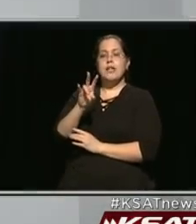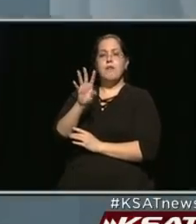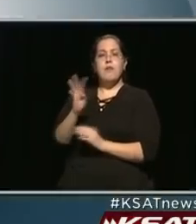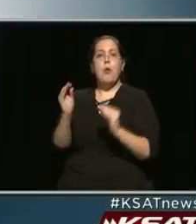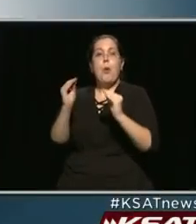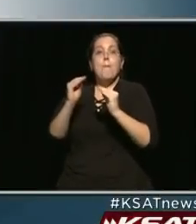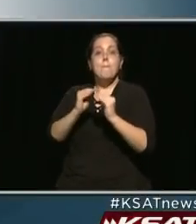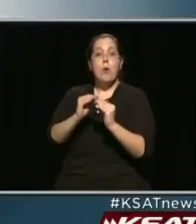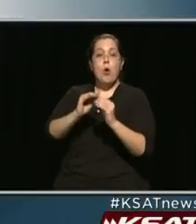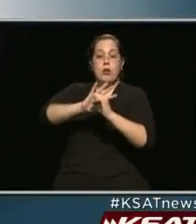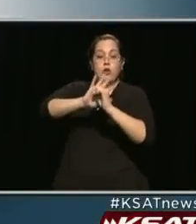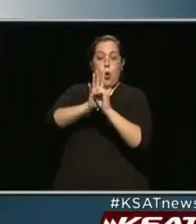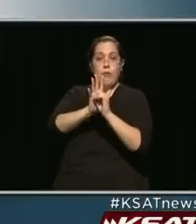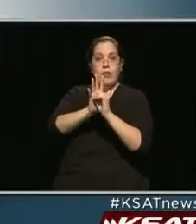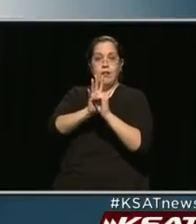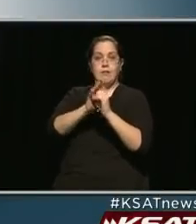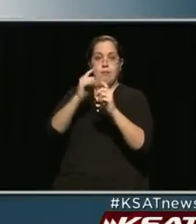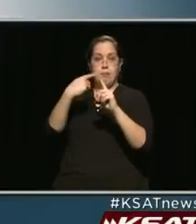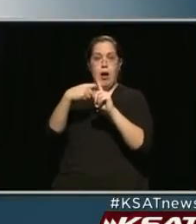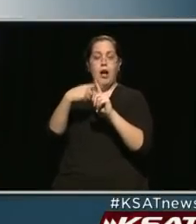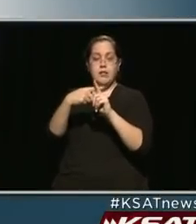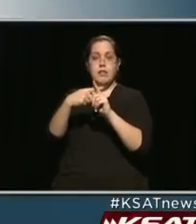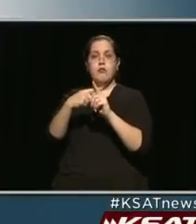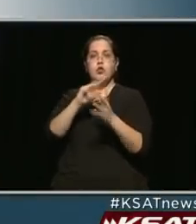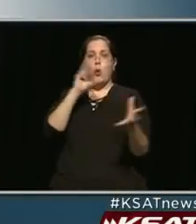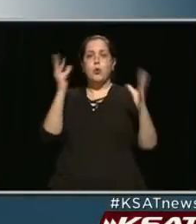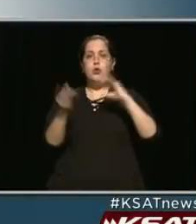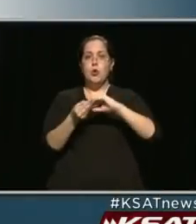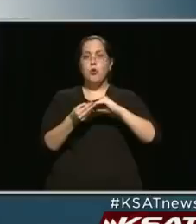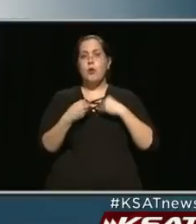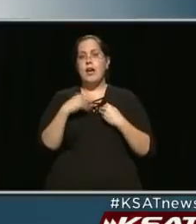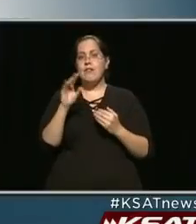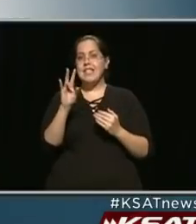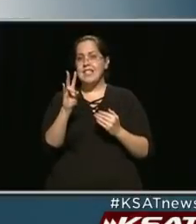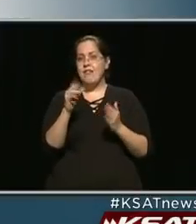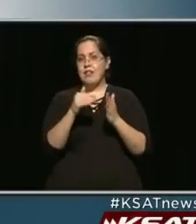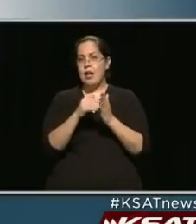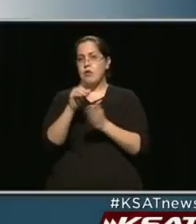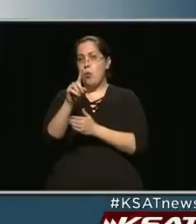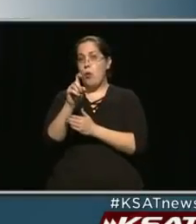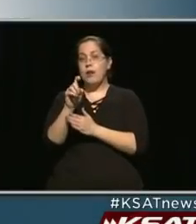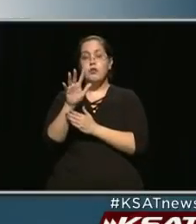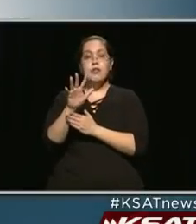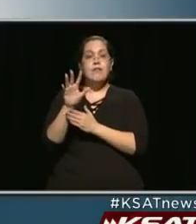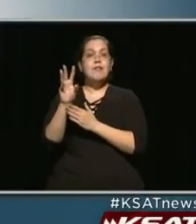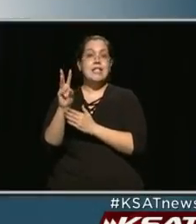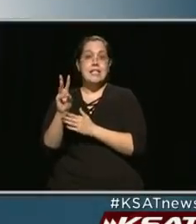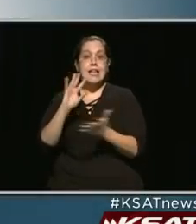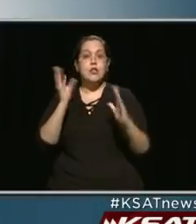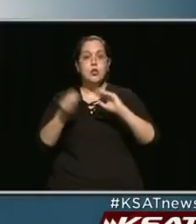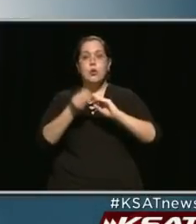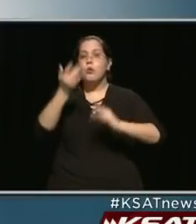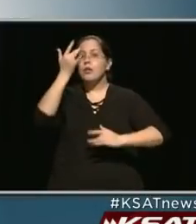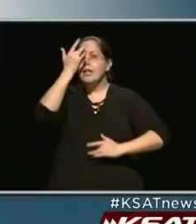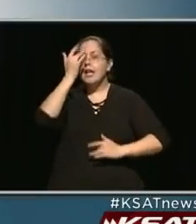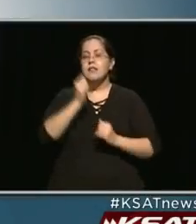more cases of COVID-19 in San Antonio, which brings us to a total of 7,156 total